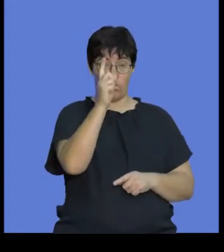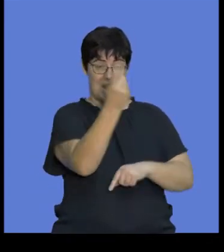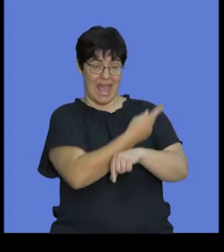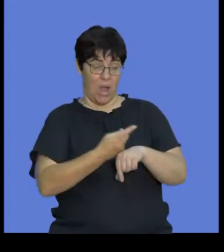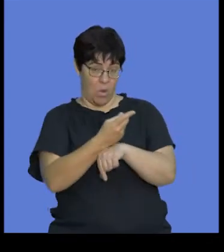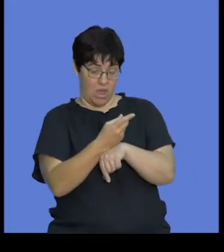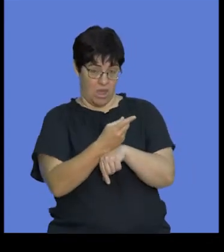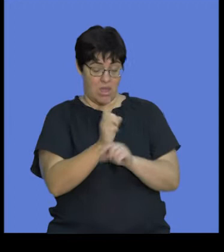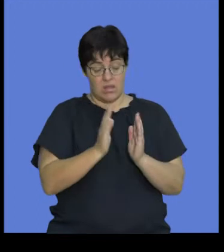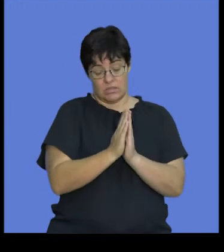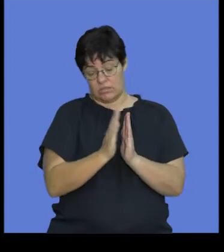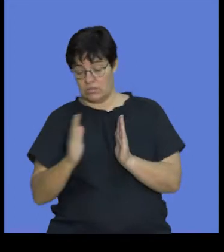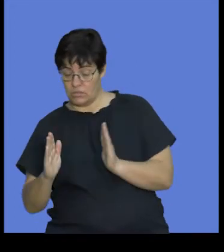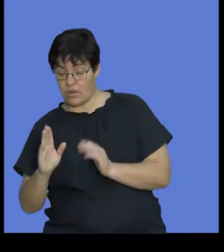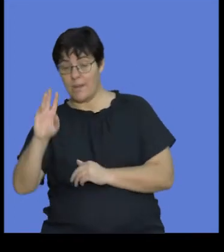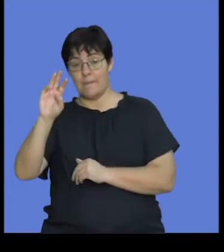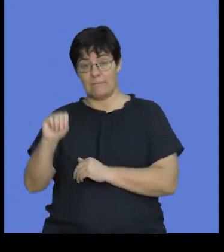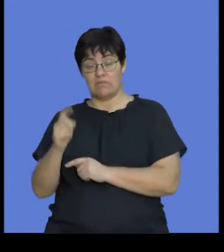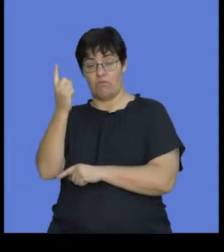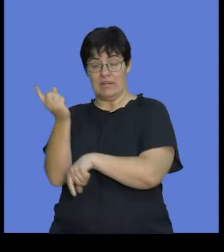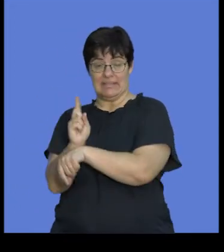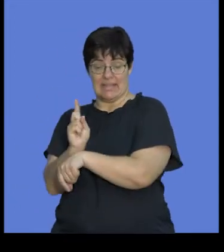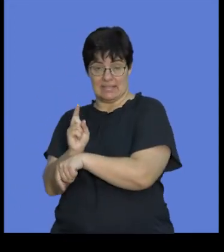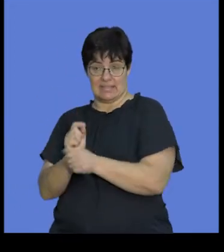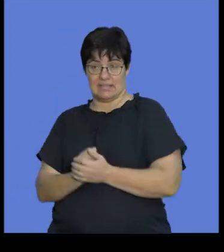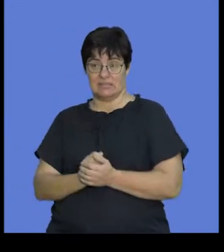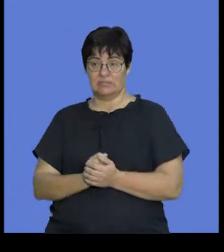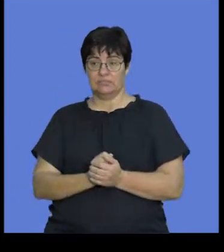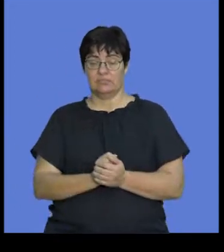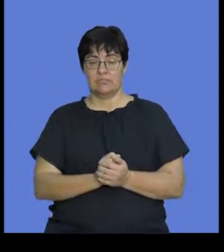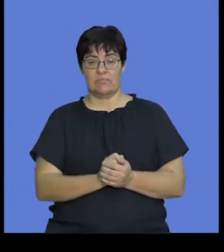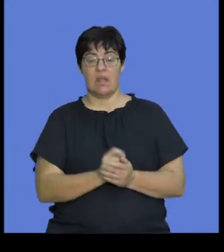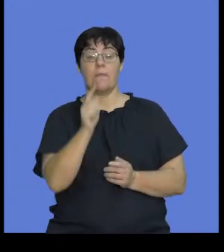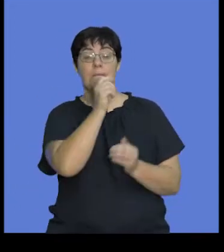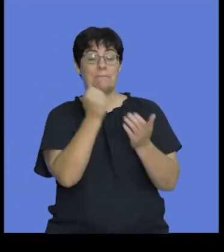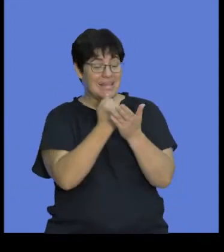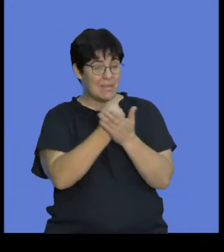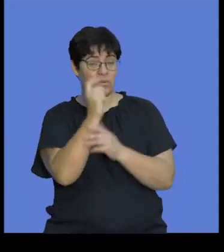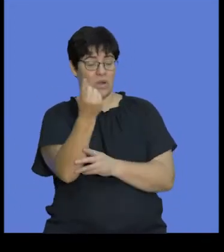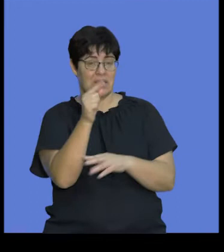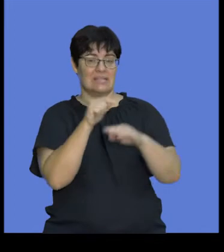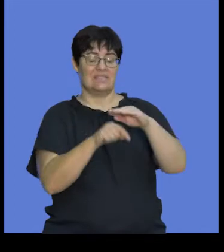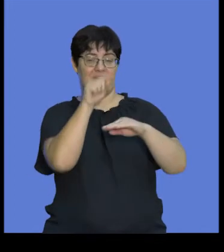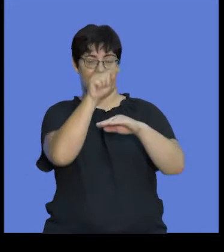hour to meters per second, you must divide